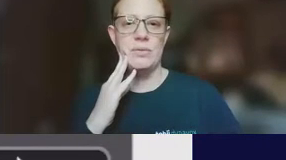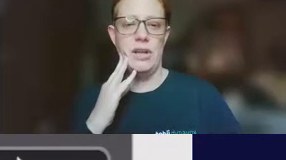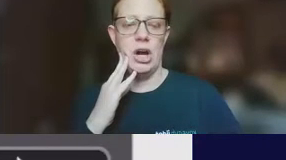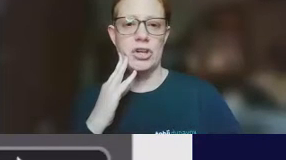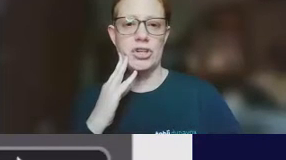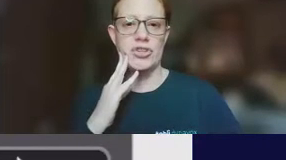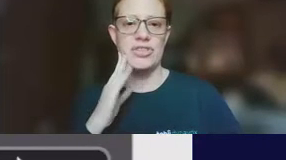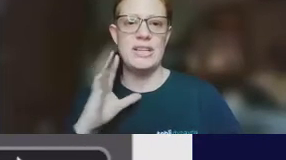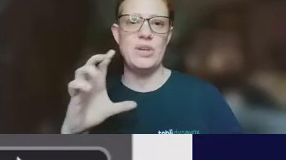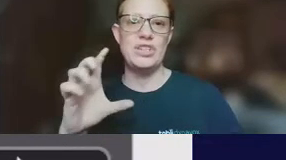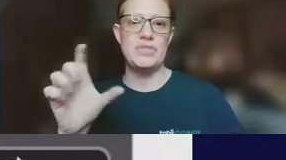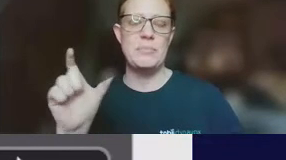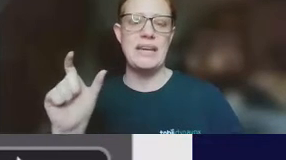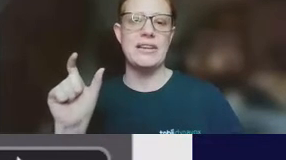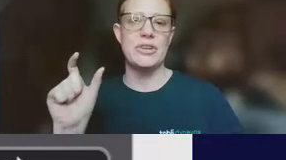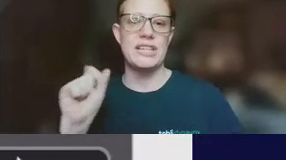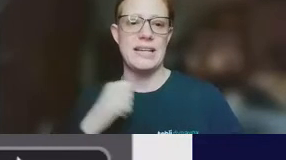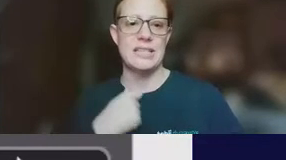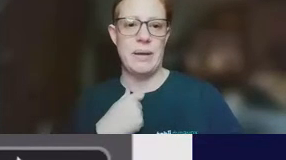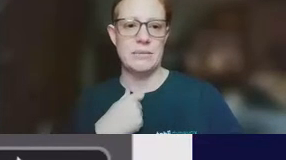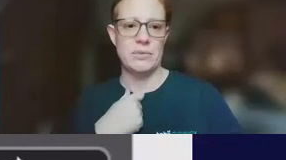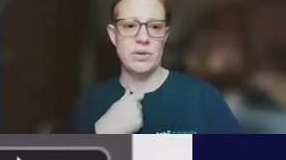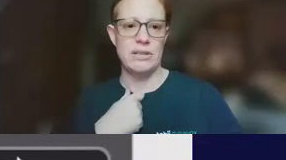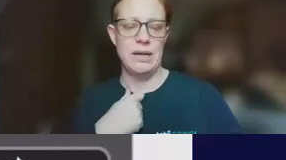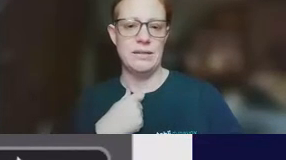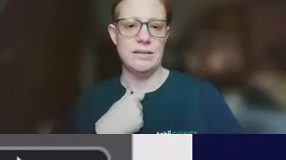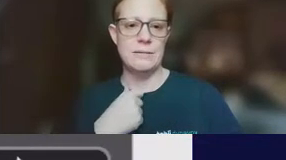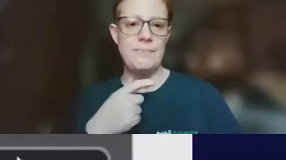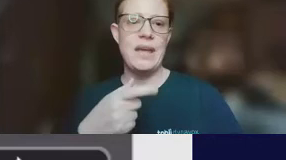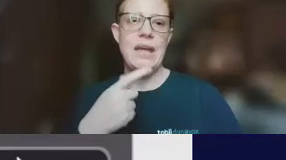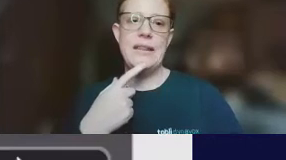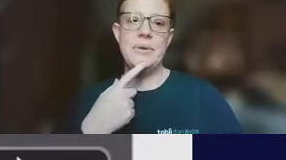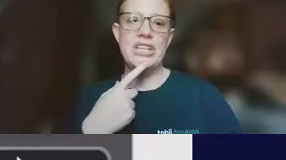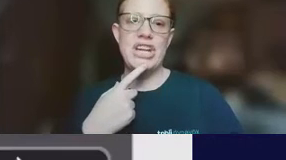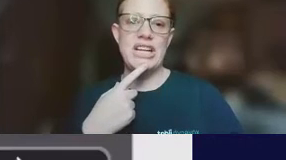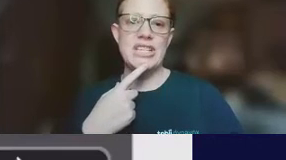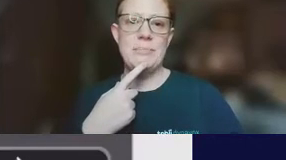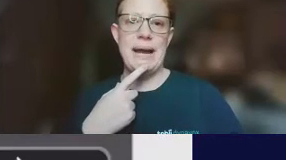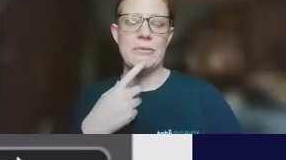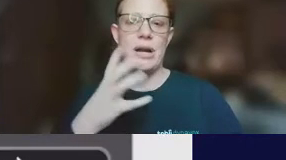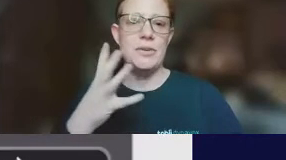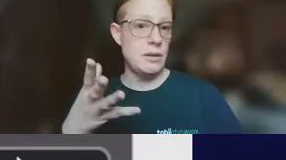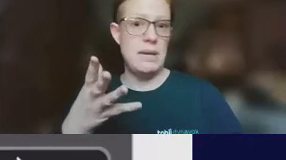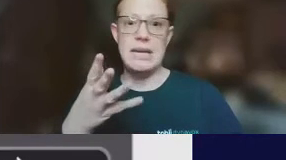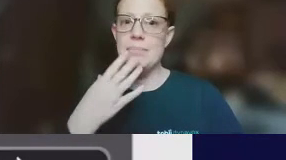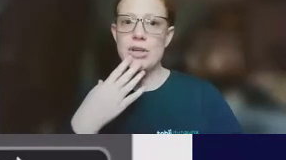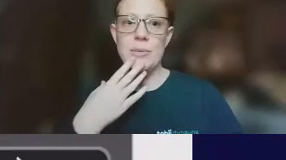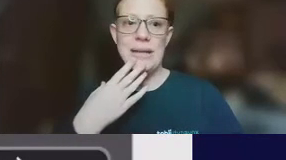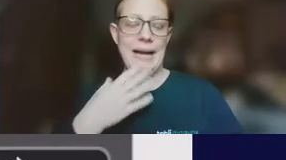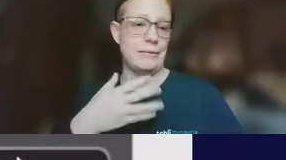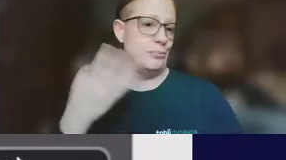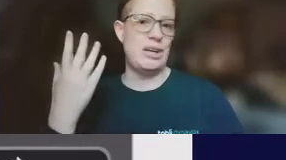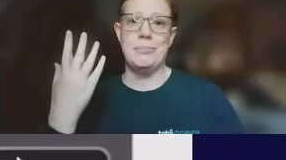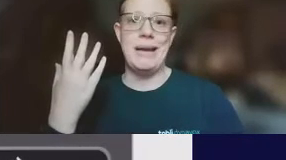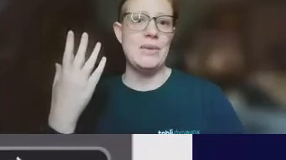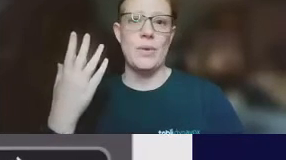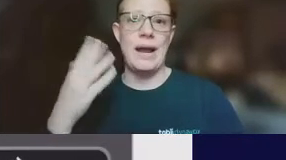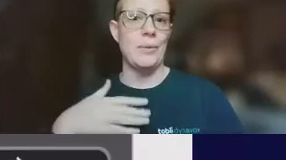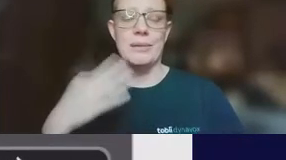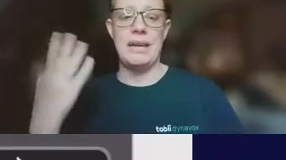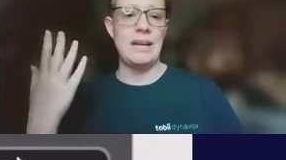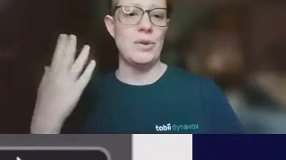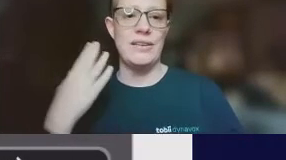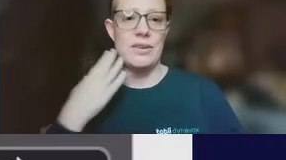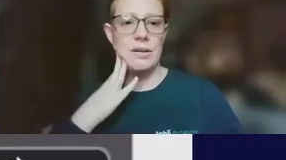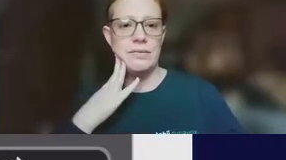up to large. So see, we're increasing that space between the buttons. Then we can change the background, make it pure black. We could make it